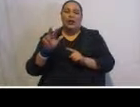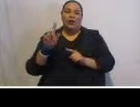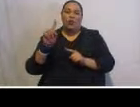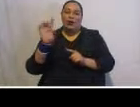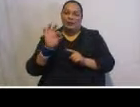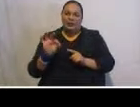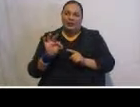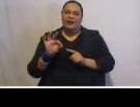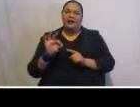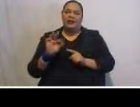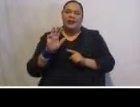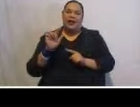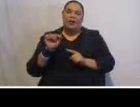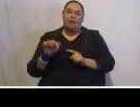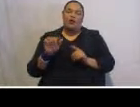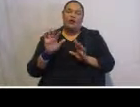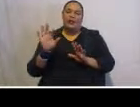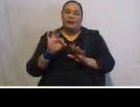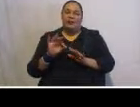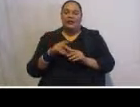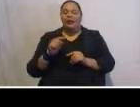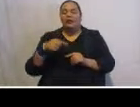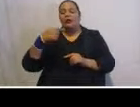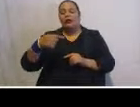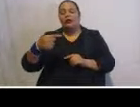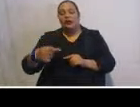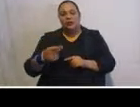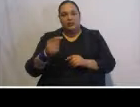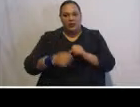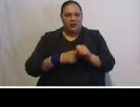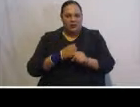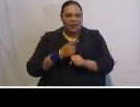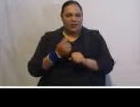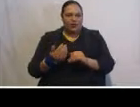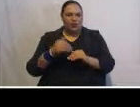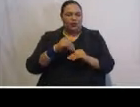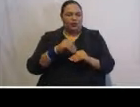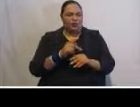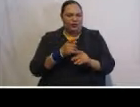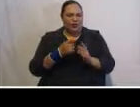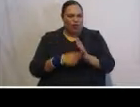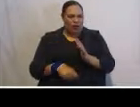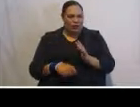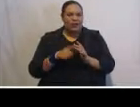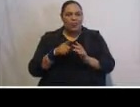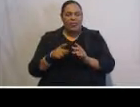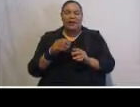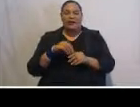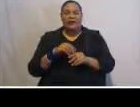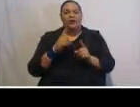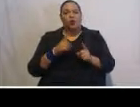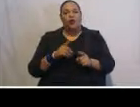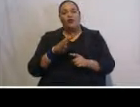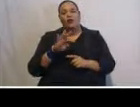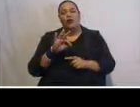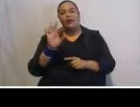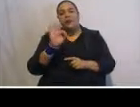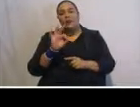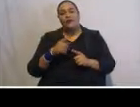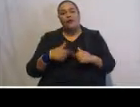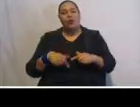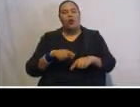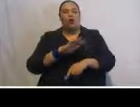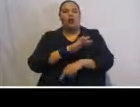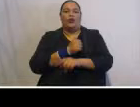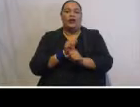11.81% and 9.10% in the following years to recoup its cost. The tariff hike is in the order of 43% for local